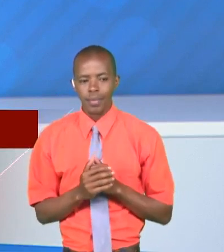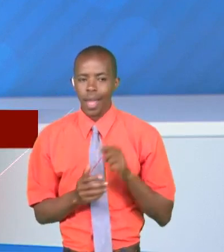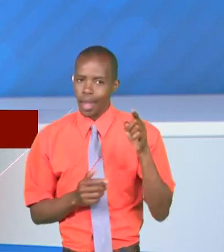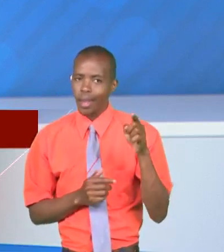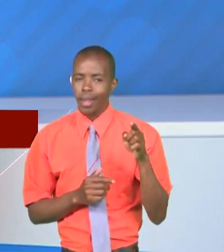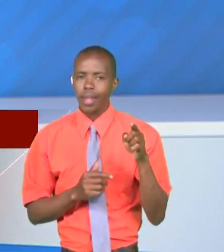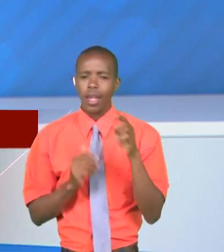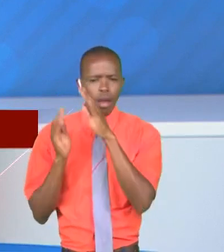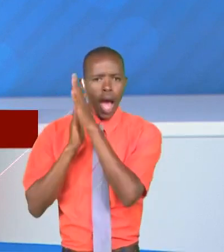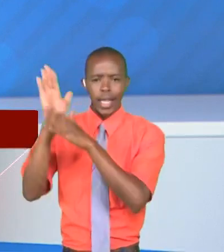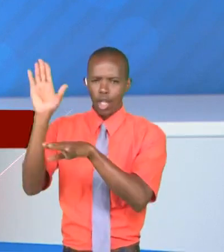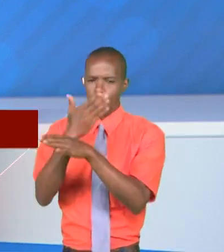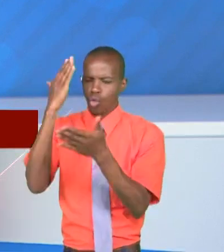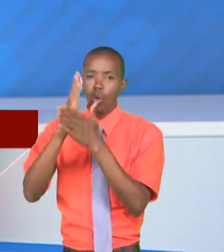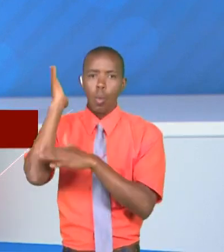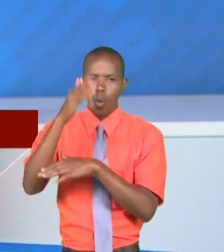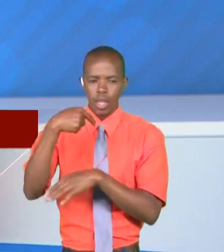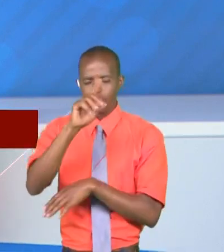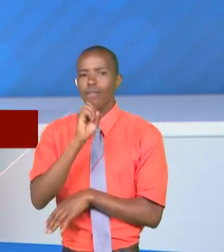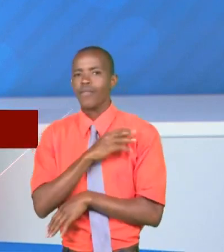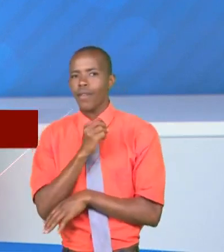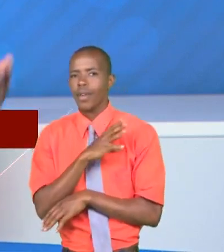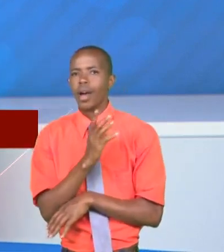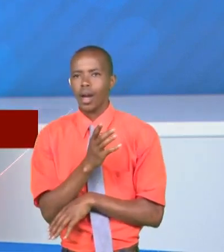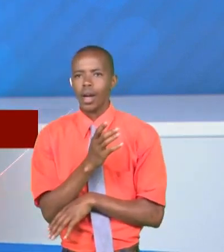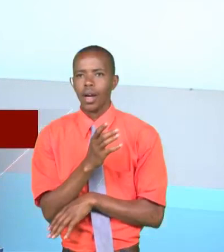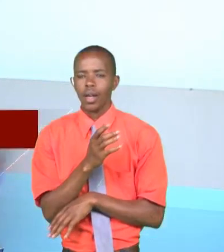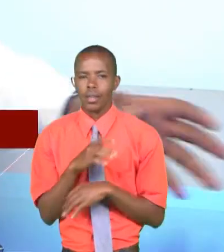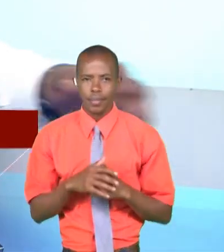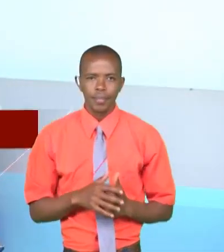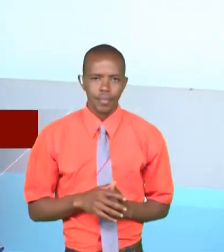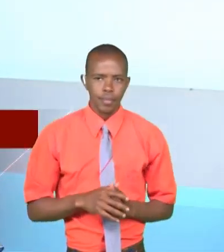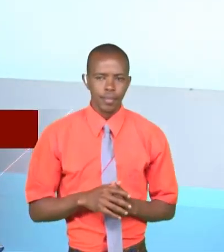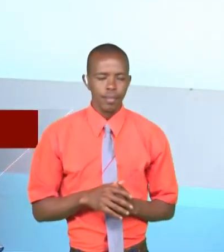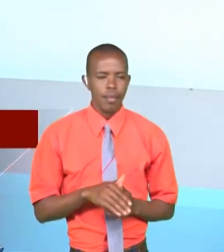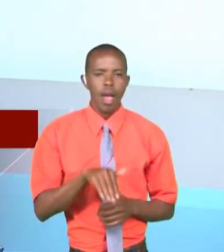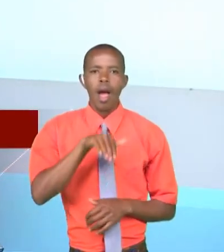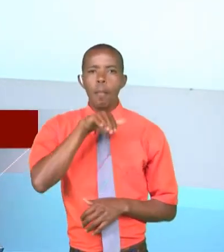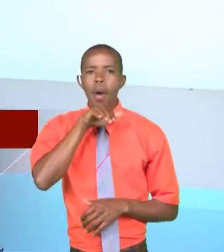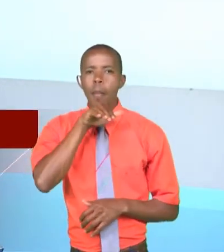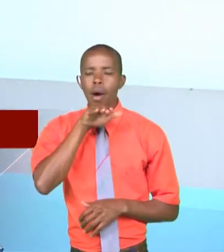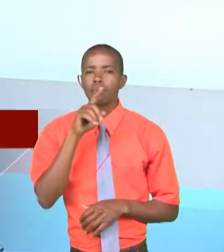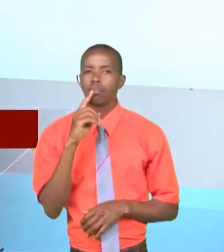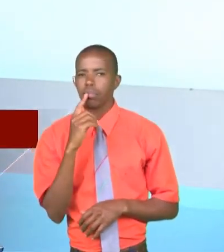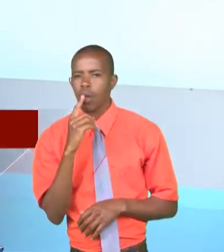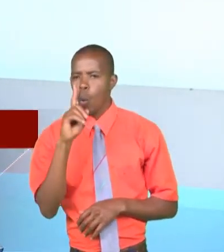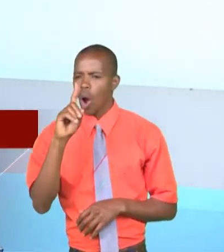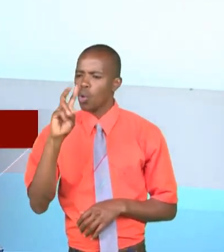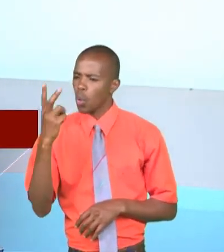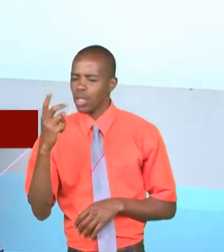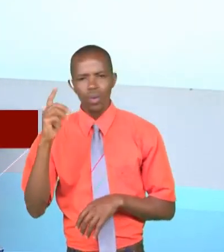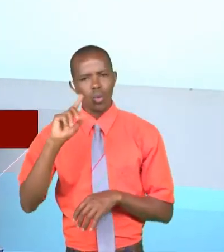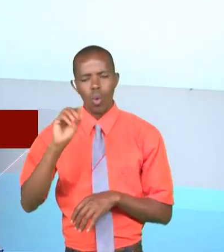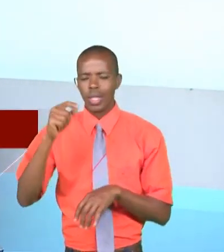hii rege tutaisimamisha hii. So wanaangopa, ikuwa mesimamisha. Baba said, you know, not once, not twice, so many